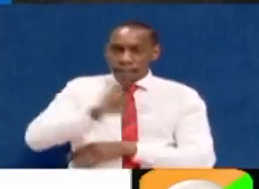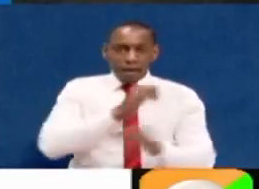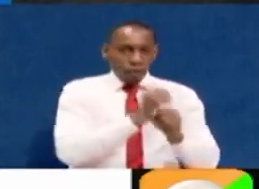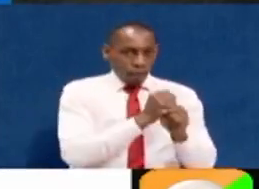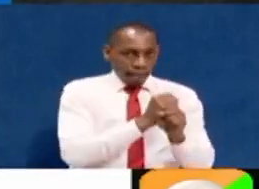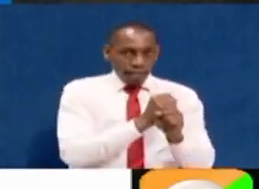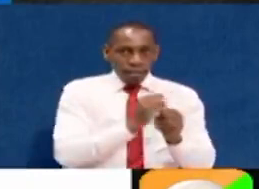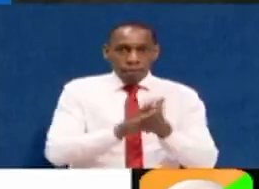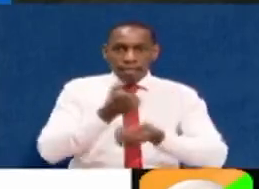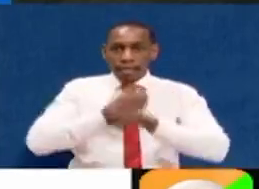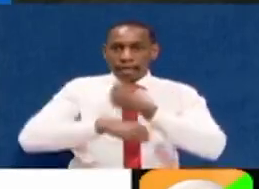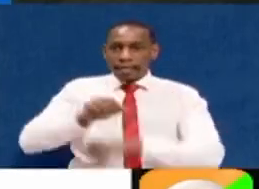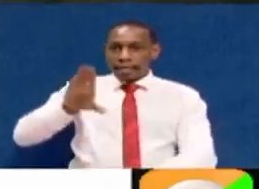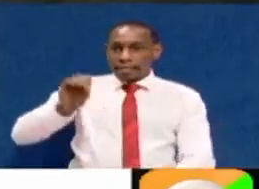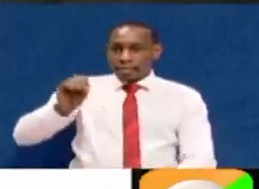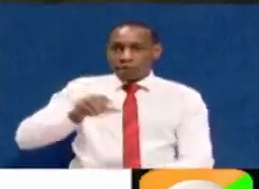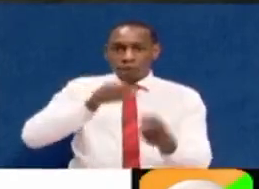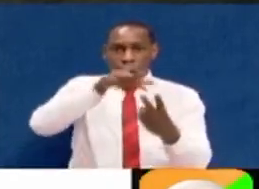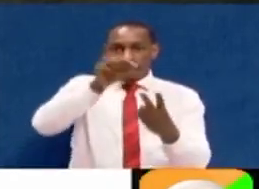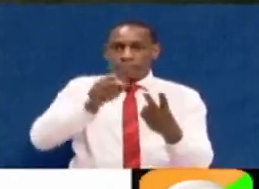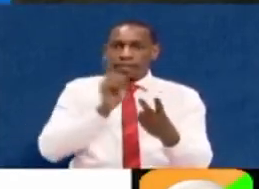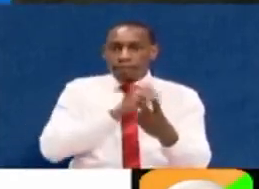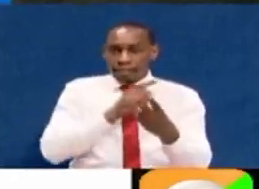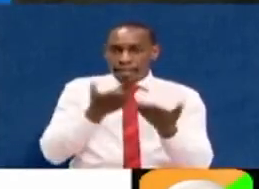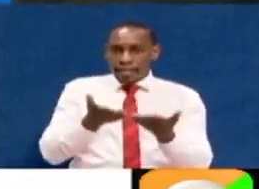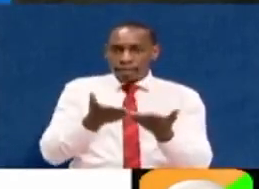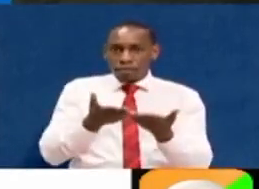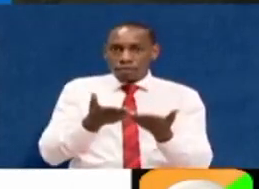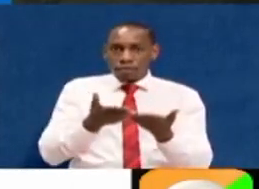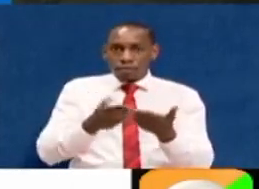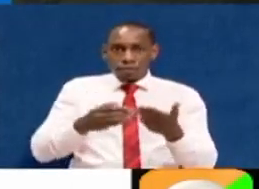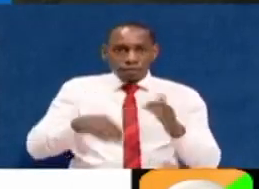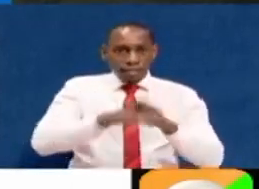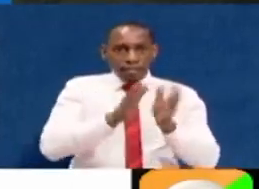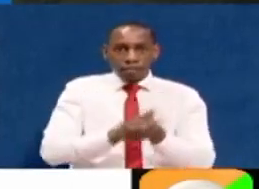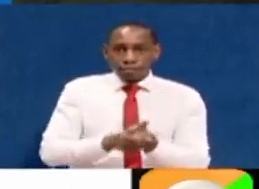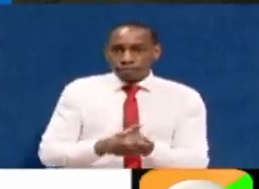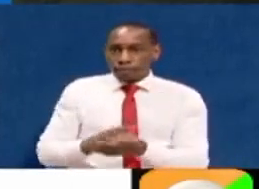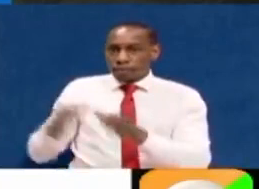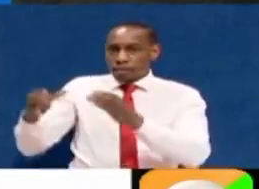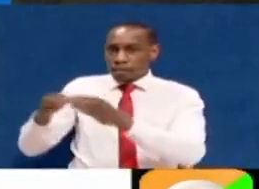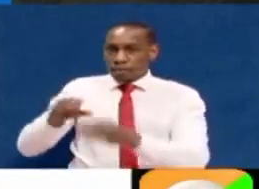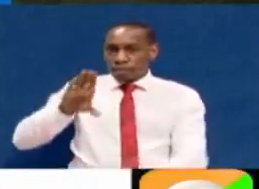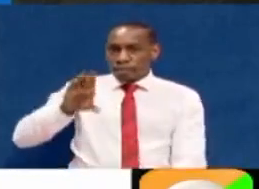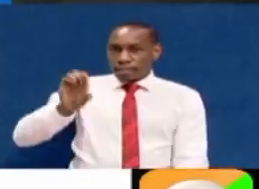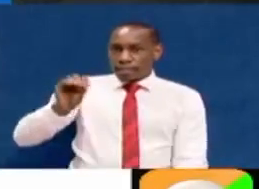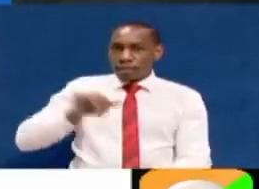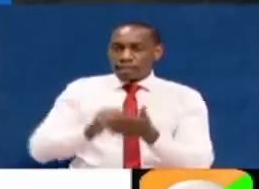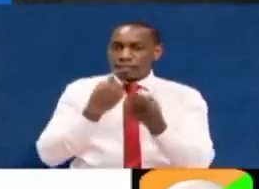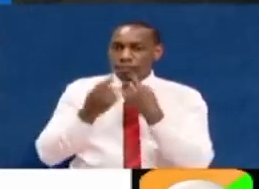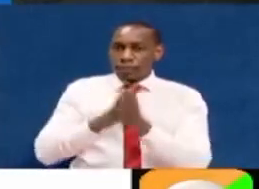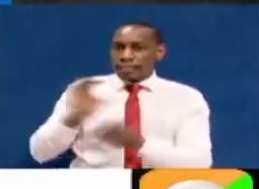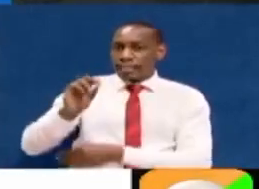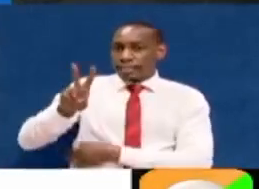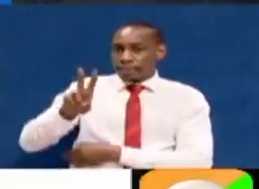resumed office, with the acting CEO, who had been picked in his absence, now chased out. FHOK CEO Edward Marienga, who spoke to